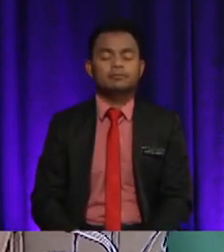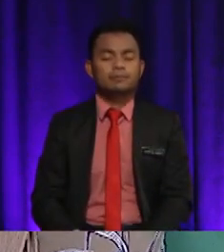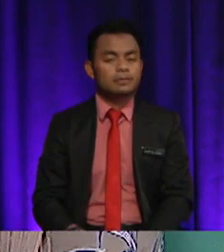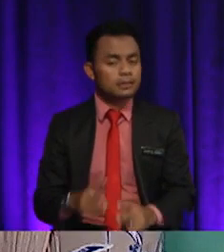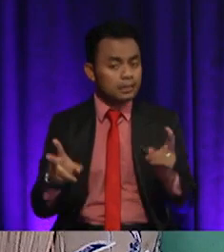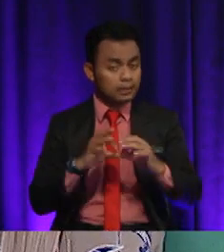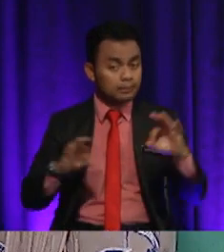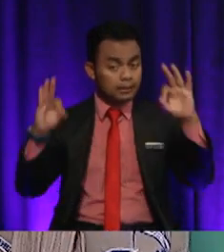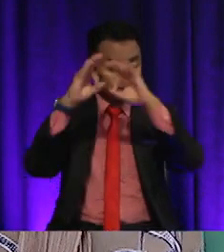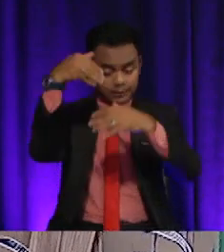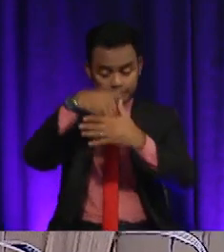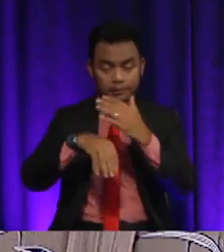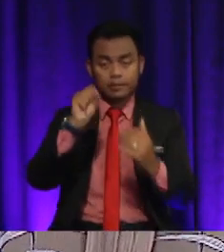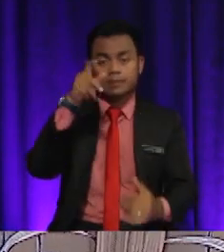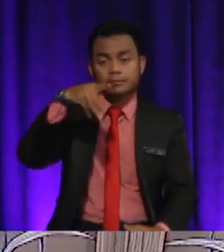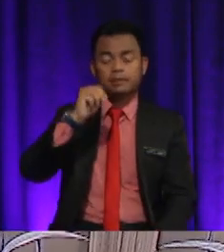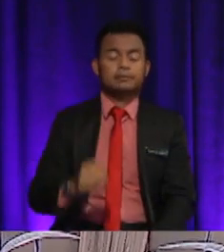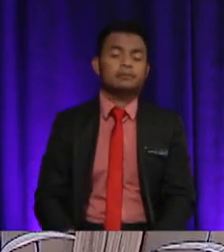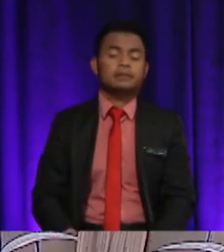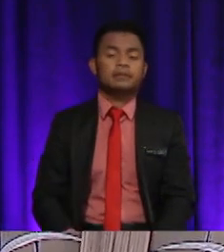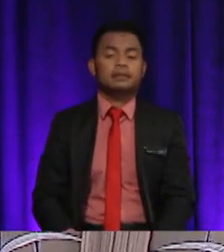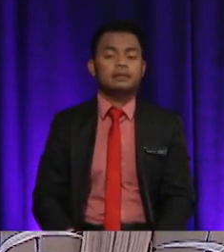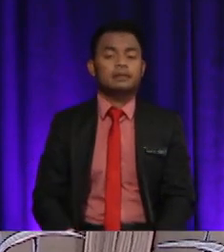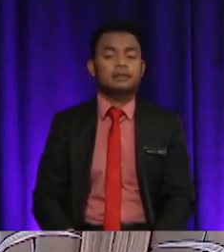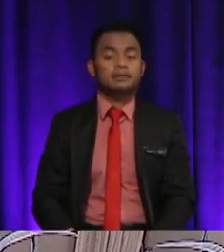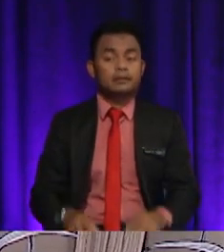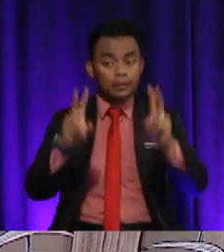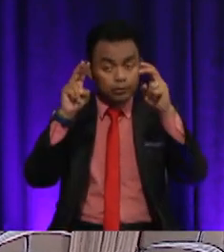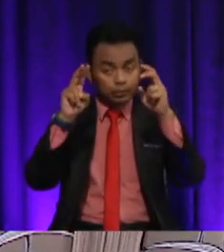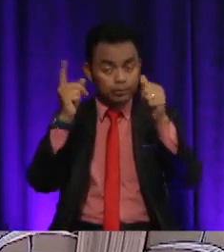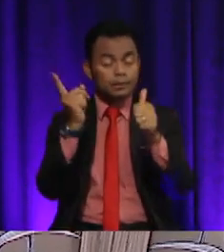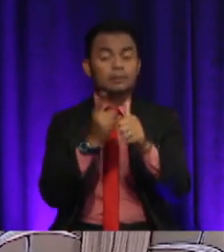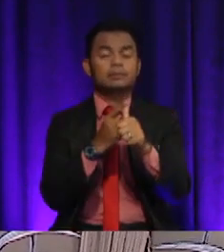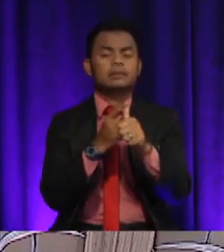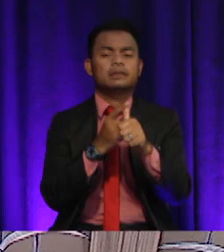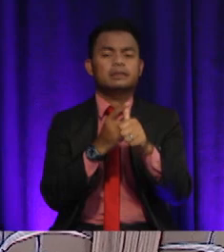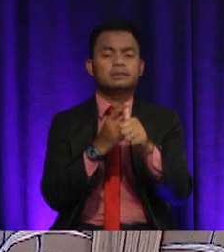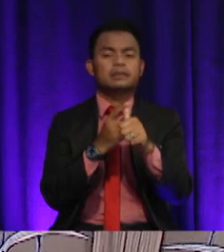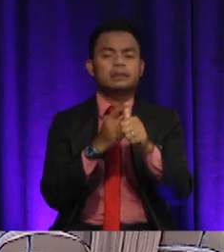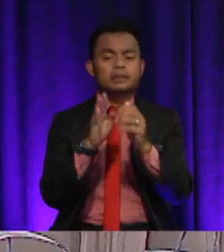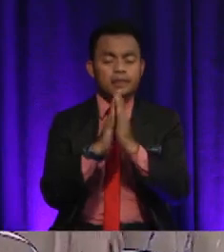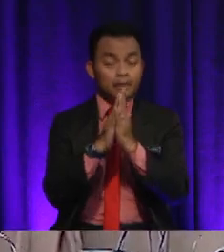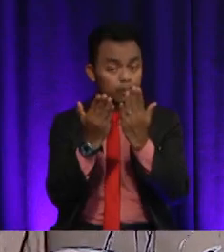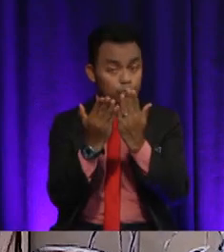Our first topic would be dictionary to the rescue. So you might wonder, why dictionary?